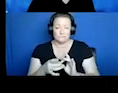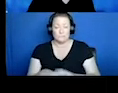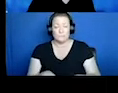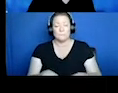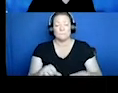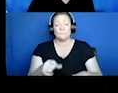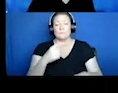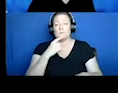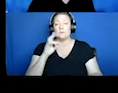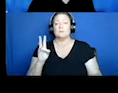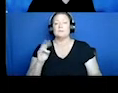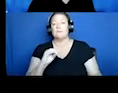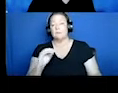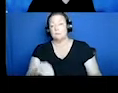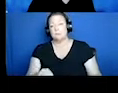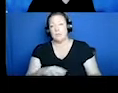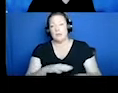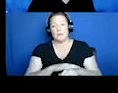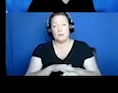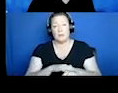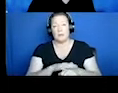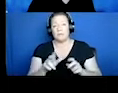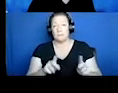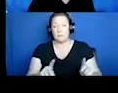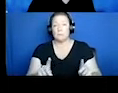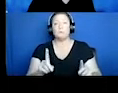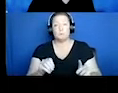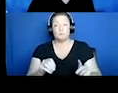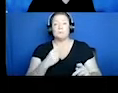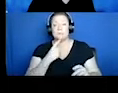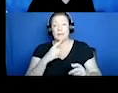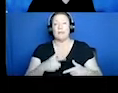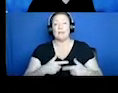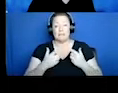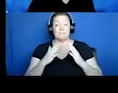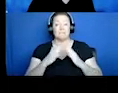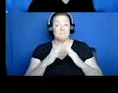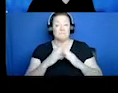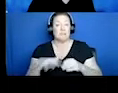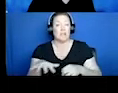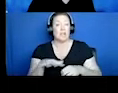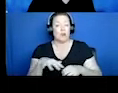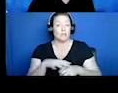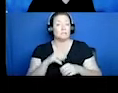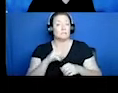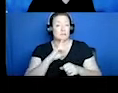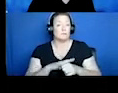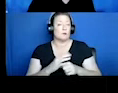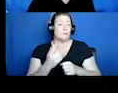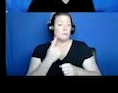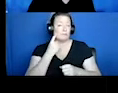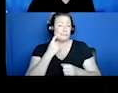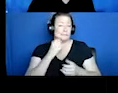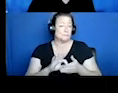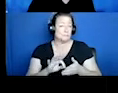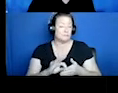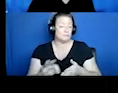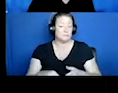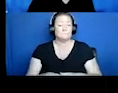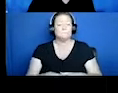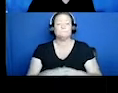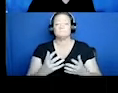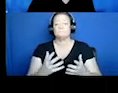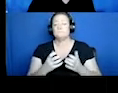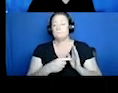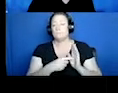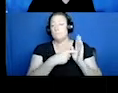mentioned, 70% of Native people do report living in urban areas, and this was confirmed with the most recent census as well. I just wanted to